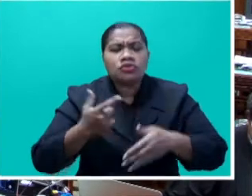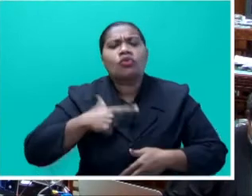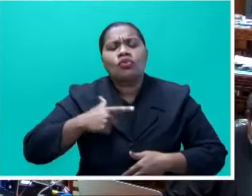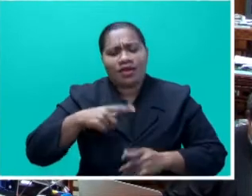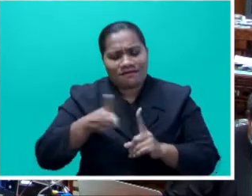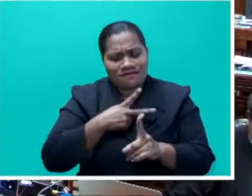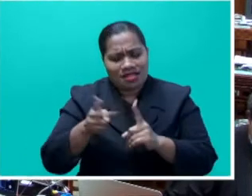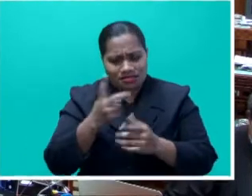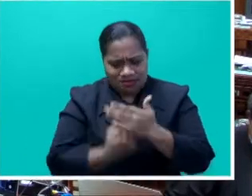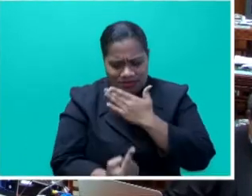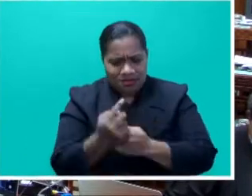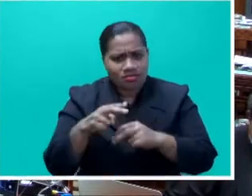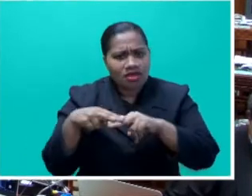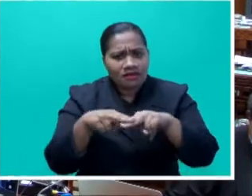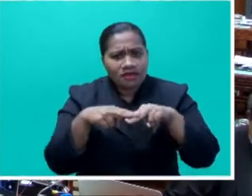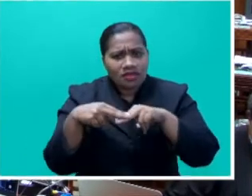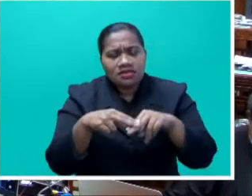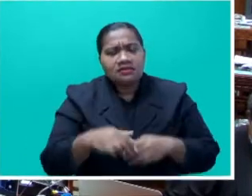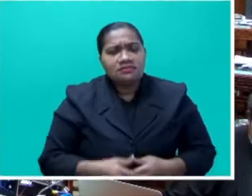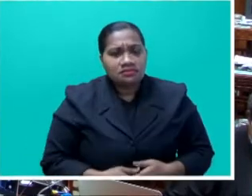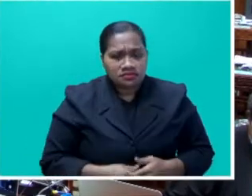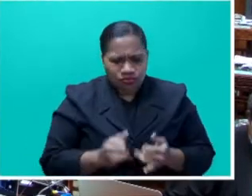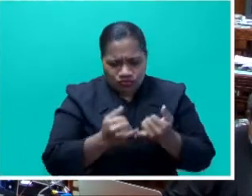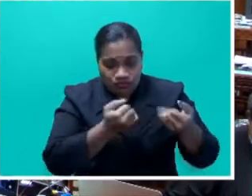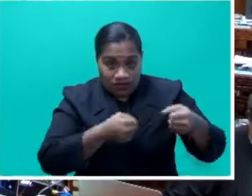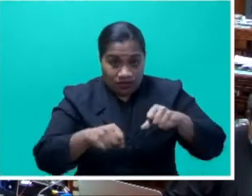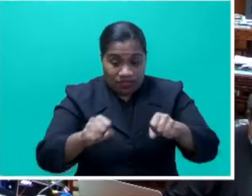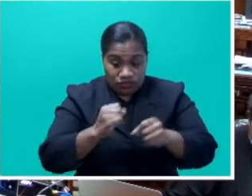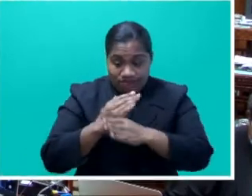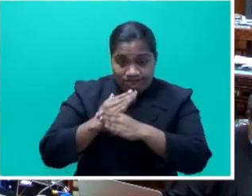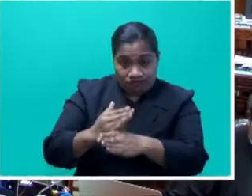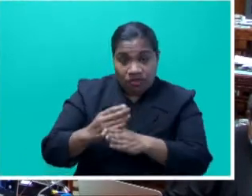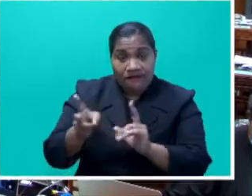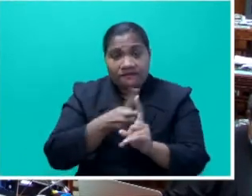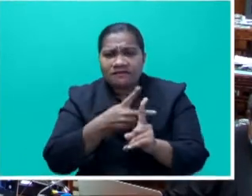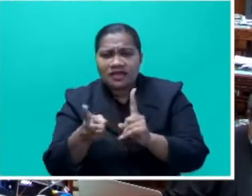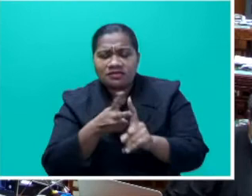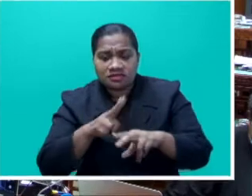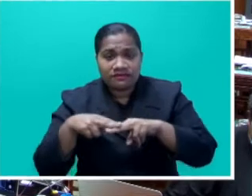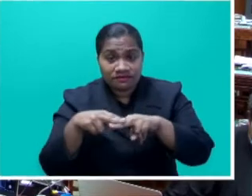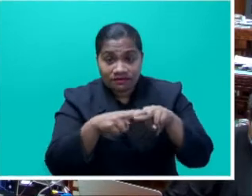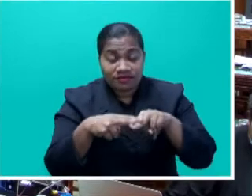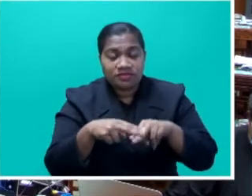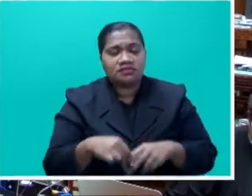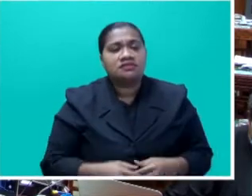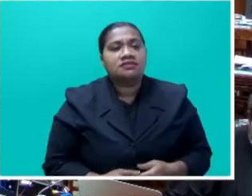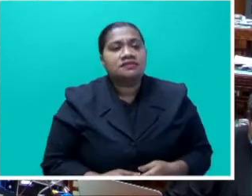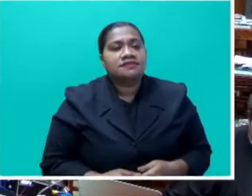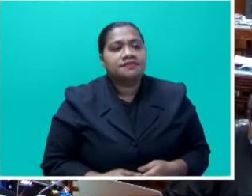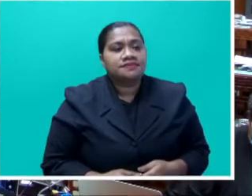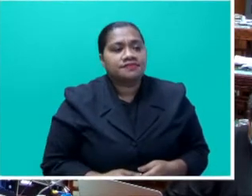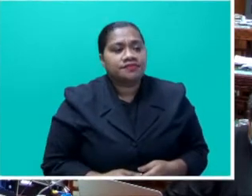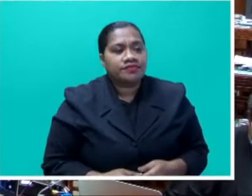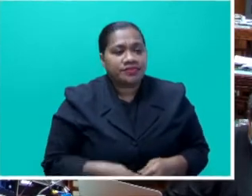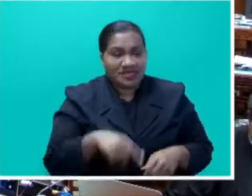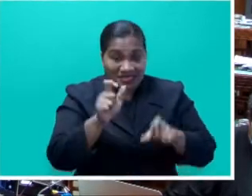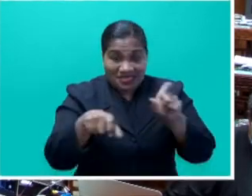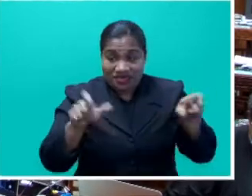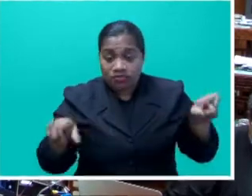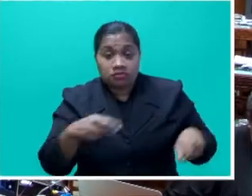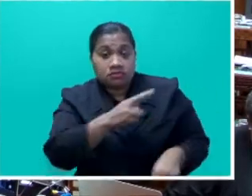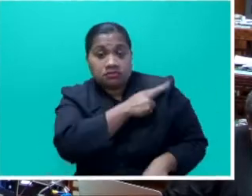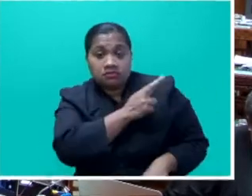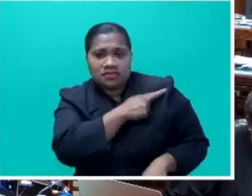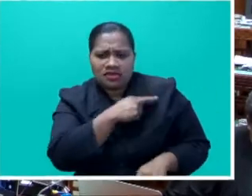Fiji, key strategies to prevent violence in Fiji, key settings for prevention, stakeholder roles and